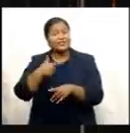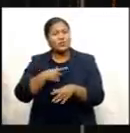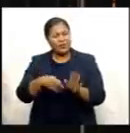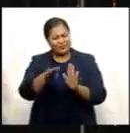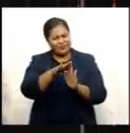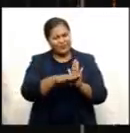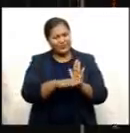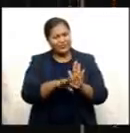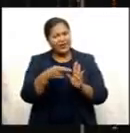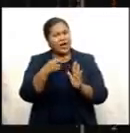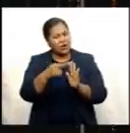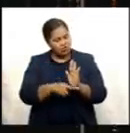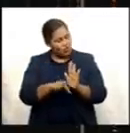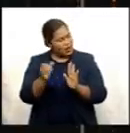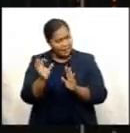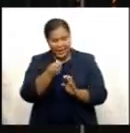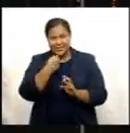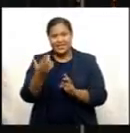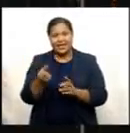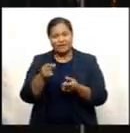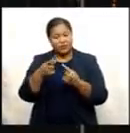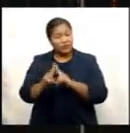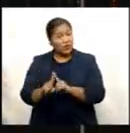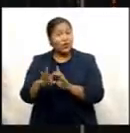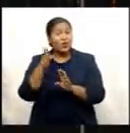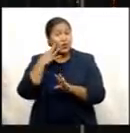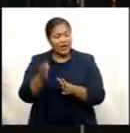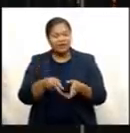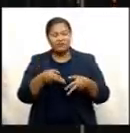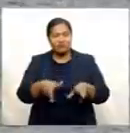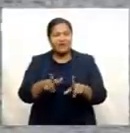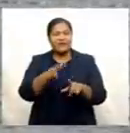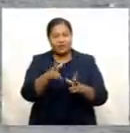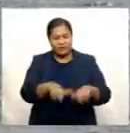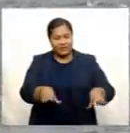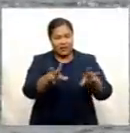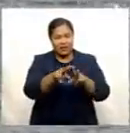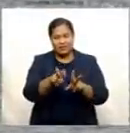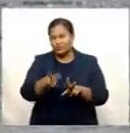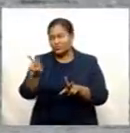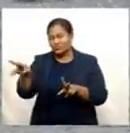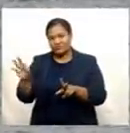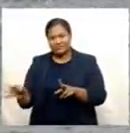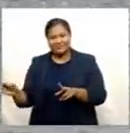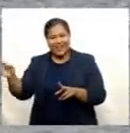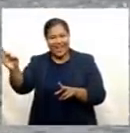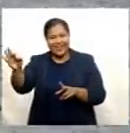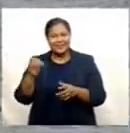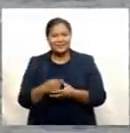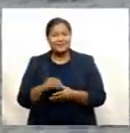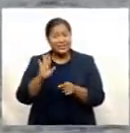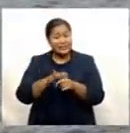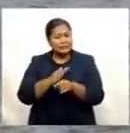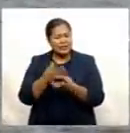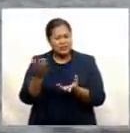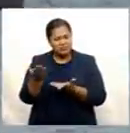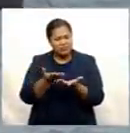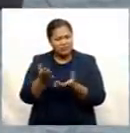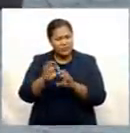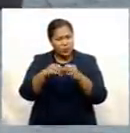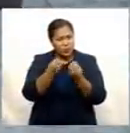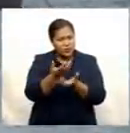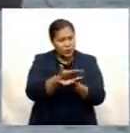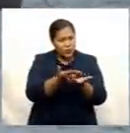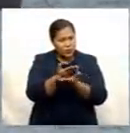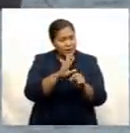travel between Viti Levu and Maritime Islands. Kritika Kumar reports. It's a matter of getting stakeholders together to ensure all